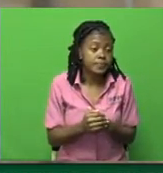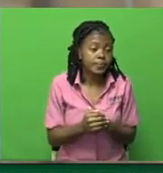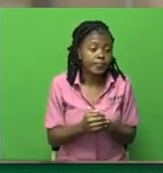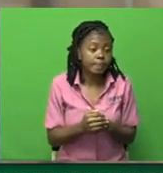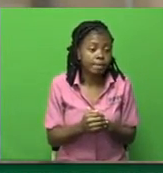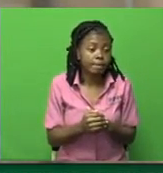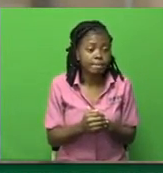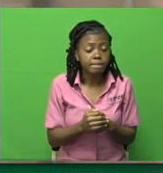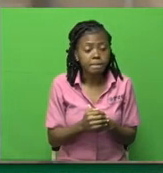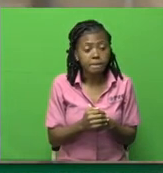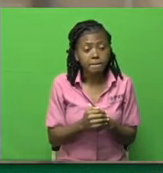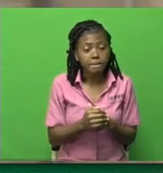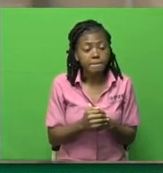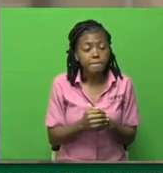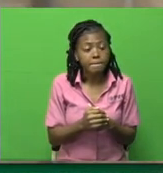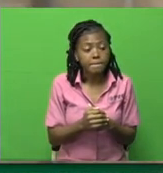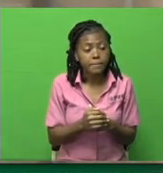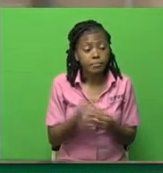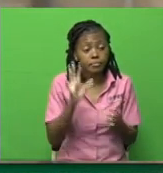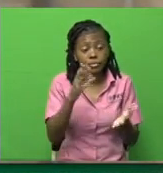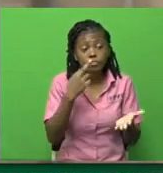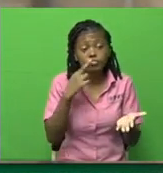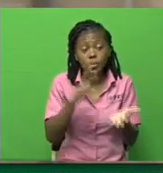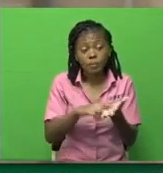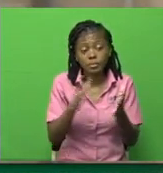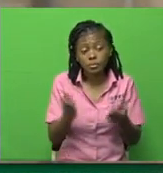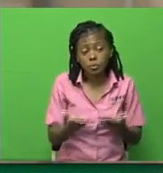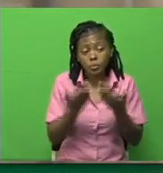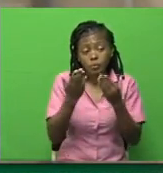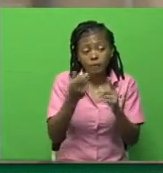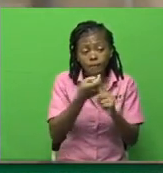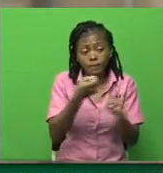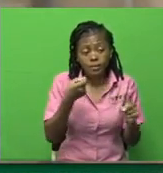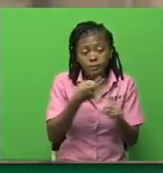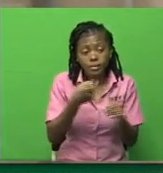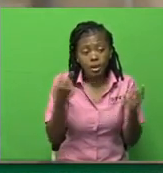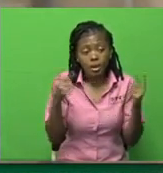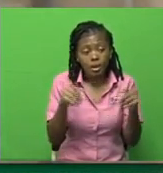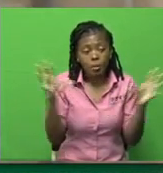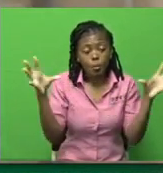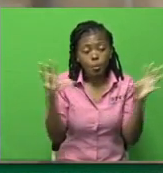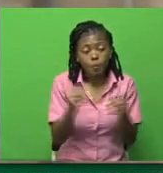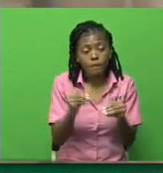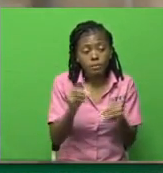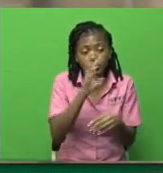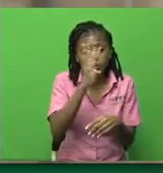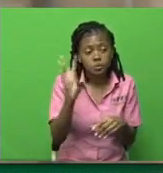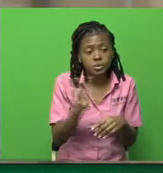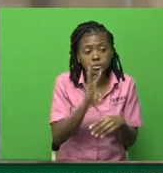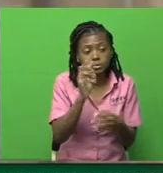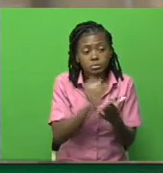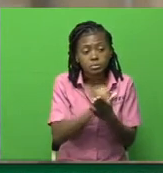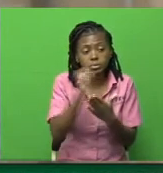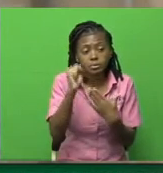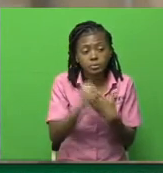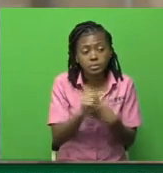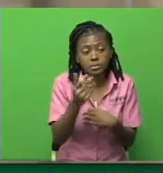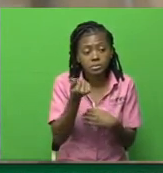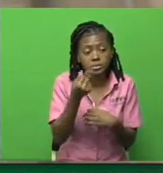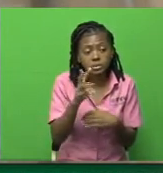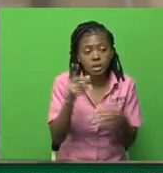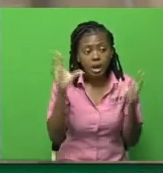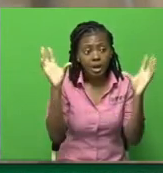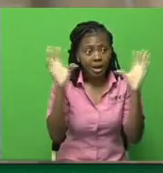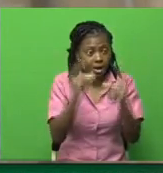contained in the island-wide outage on Wednesday the 16th of September 2022